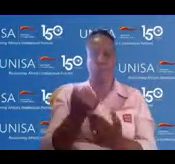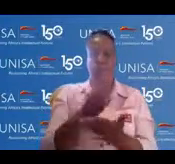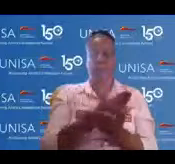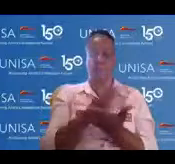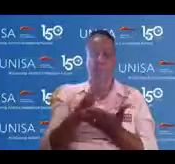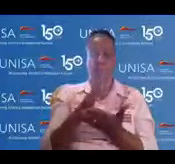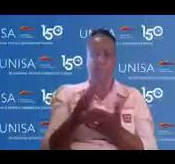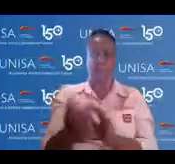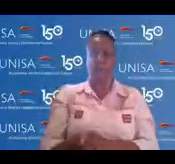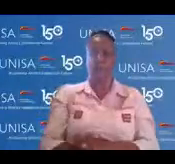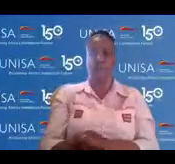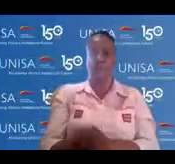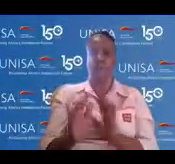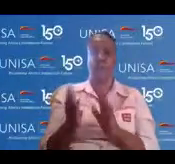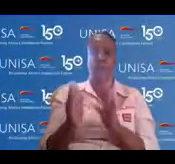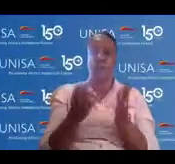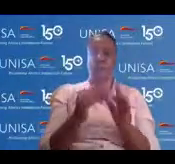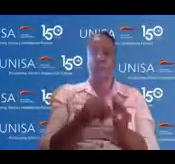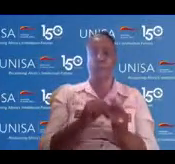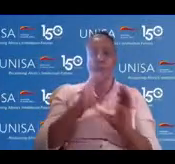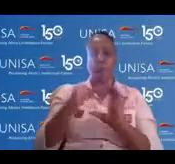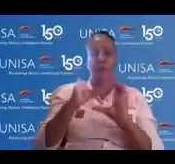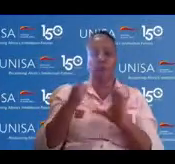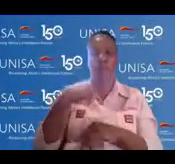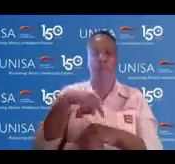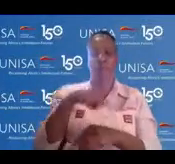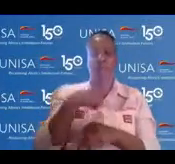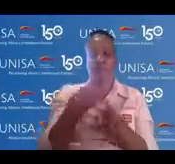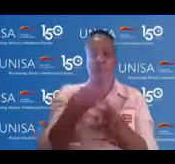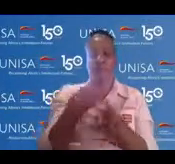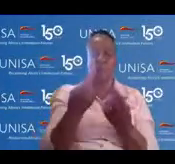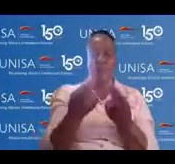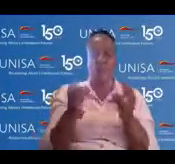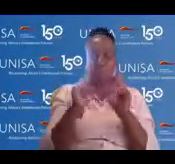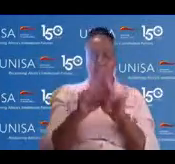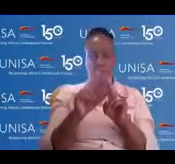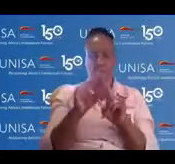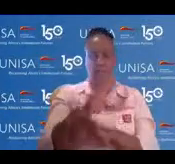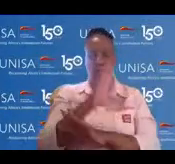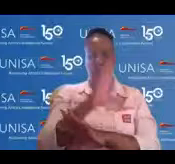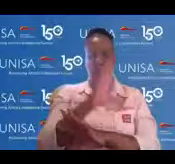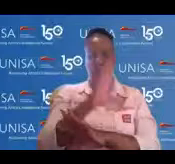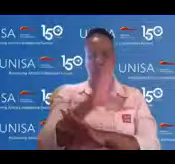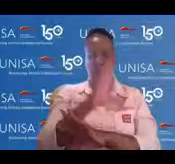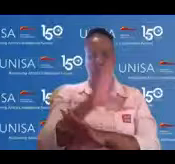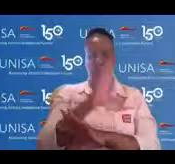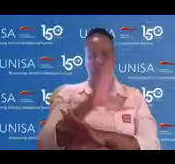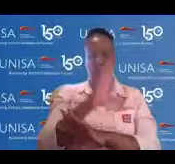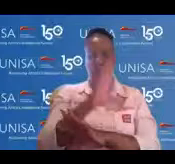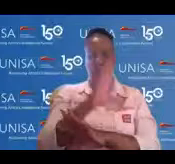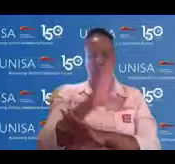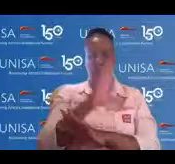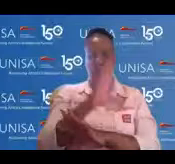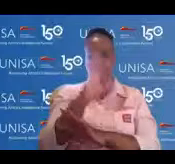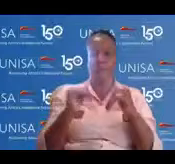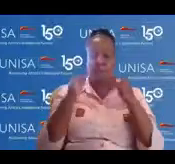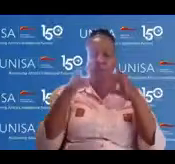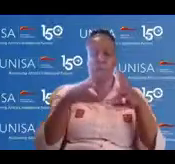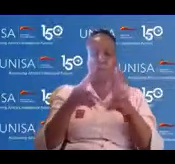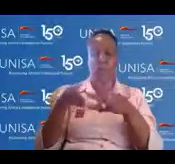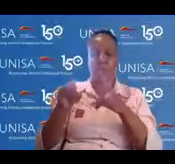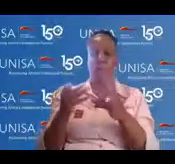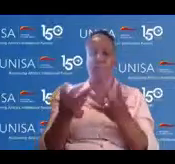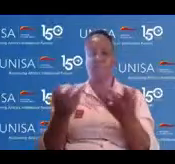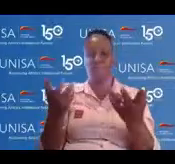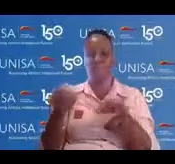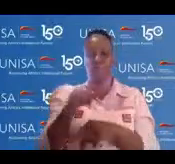how you can communicate with the university during your academic journey. However, this morning,